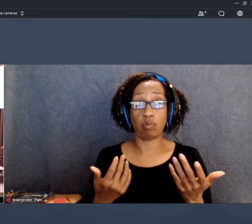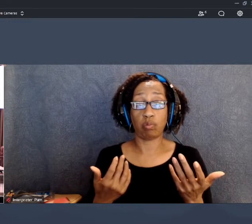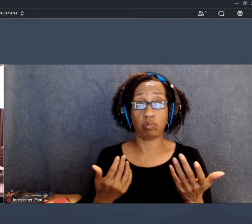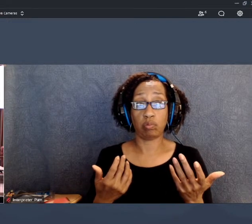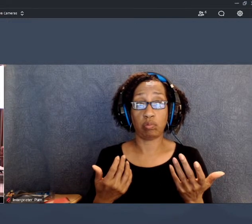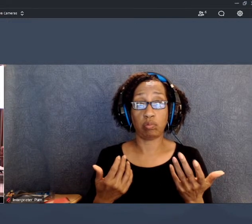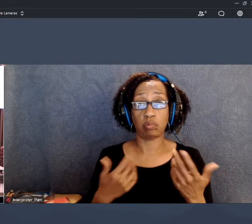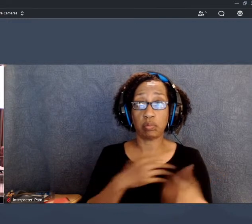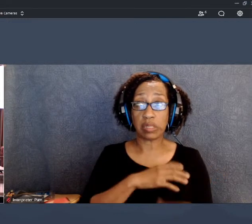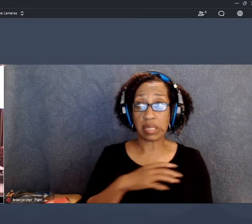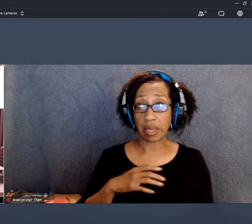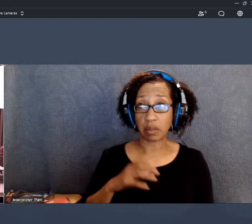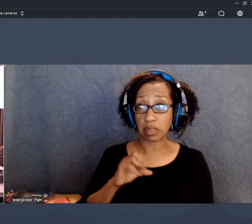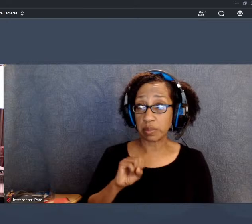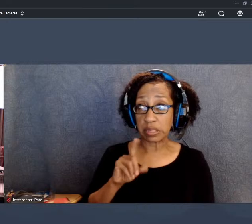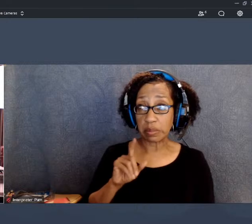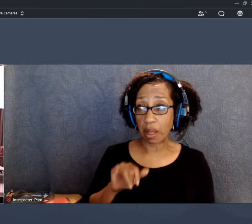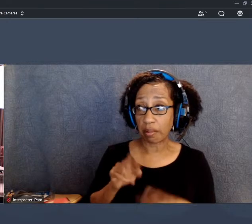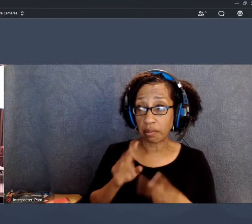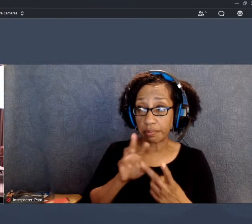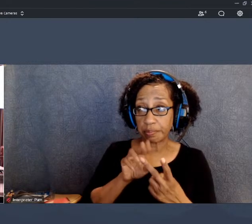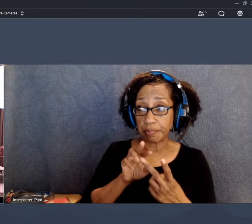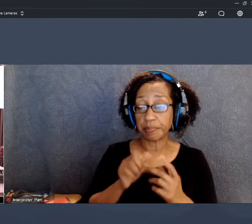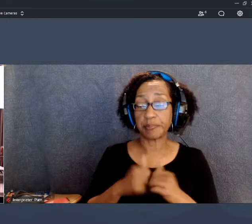Councilman Smiley.